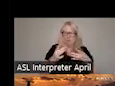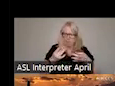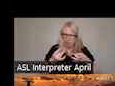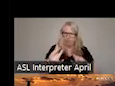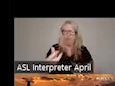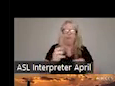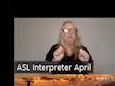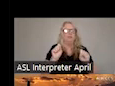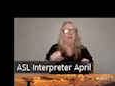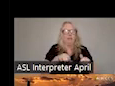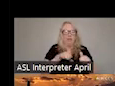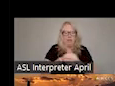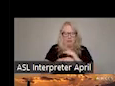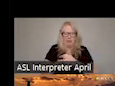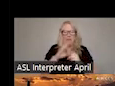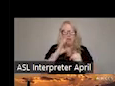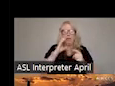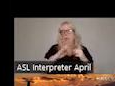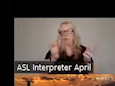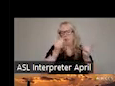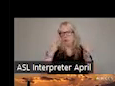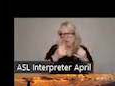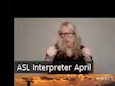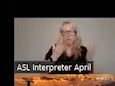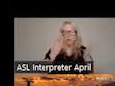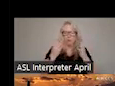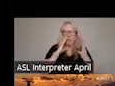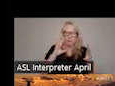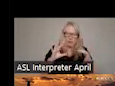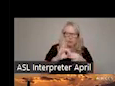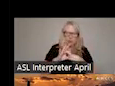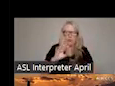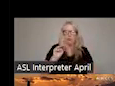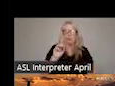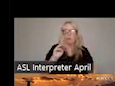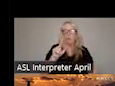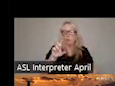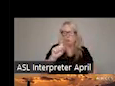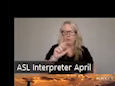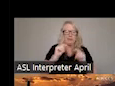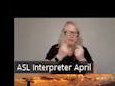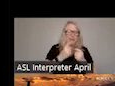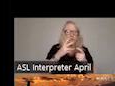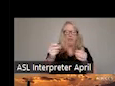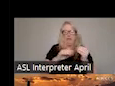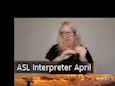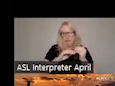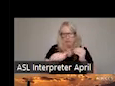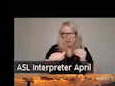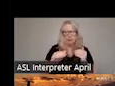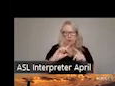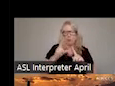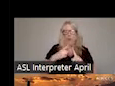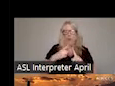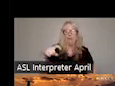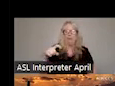access crisis line services that connect to mobile crisis teams and crisis stabilization centers when needed. And so a